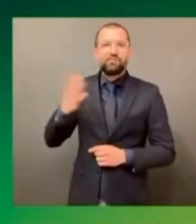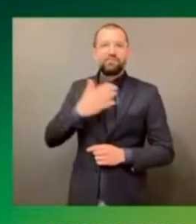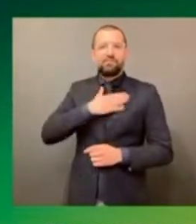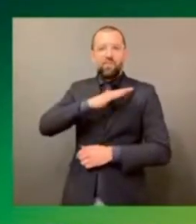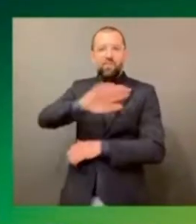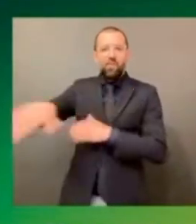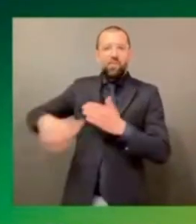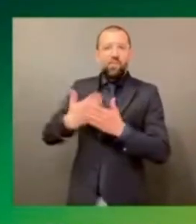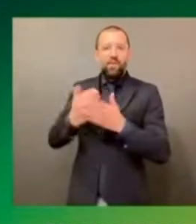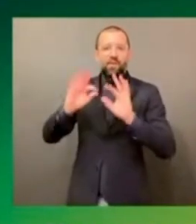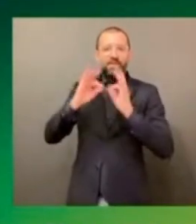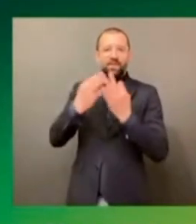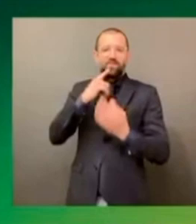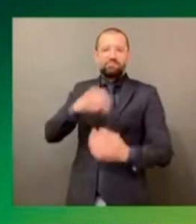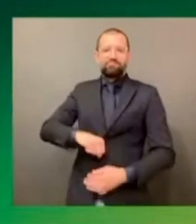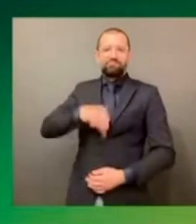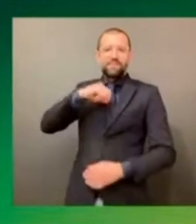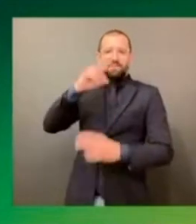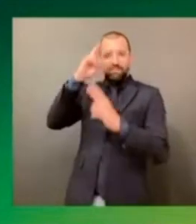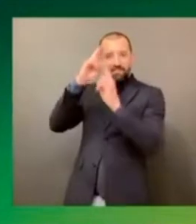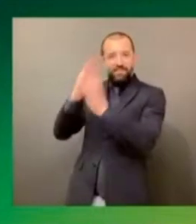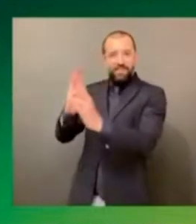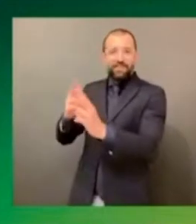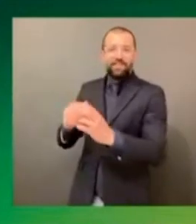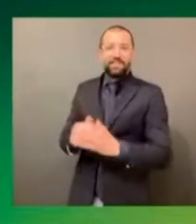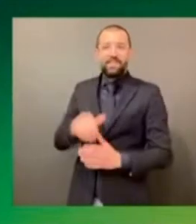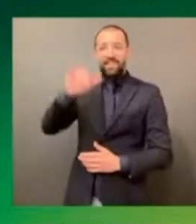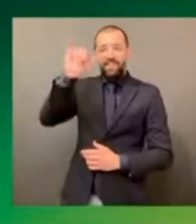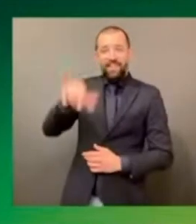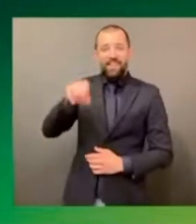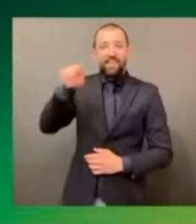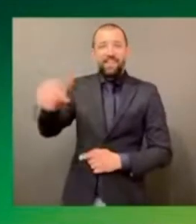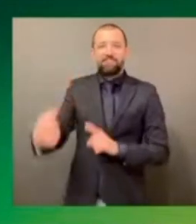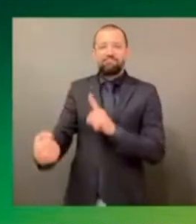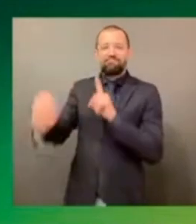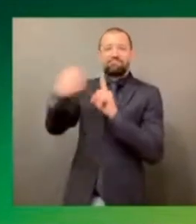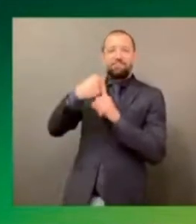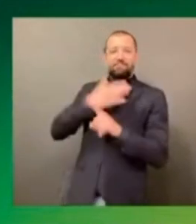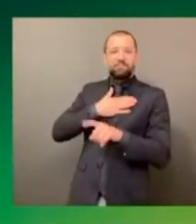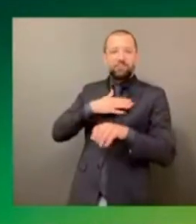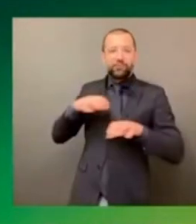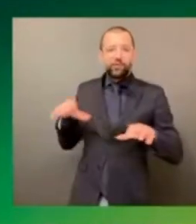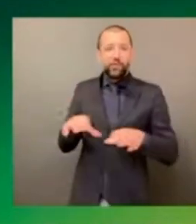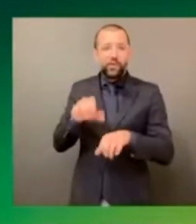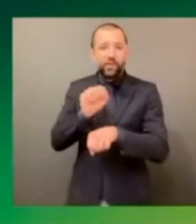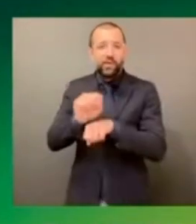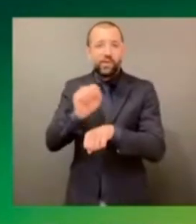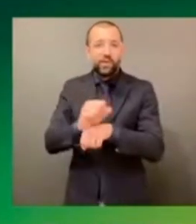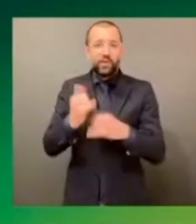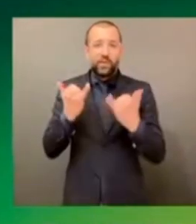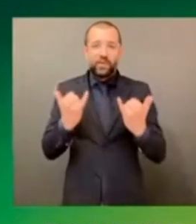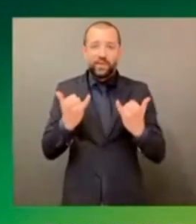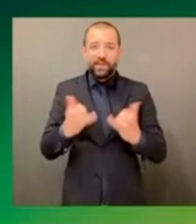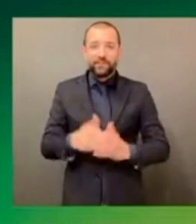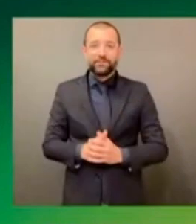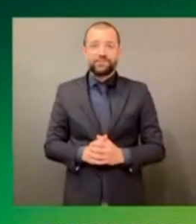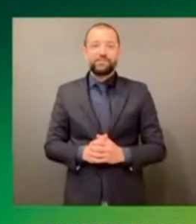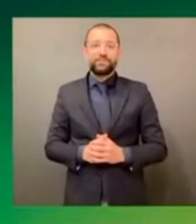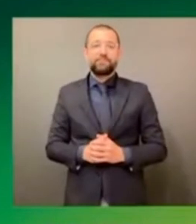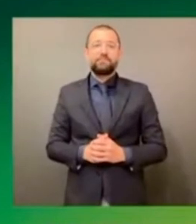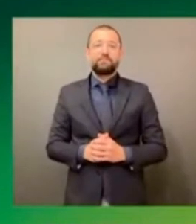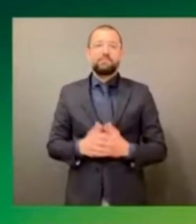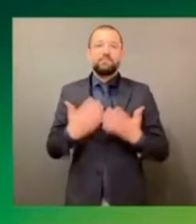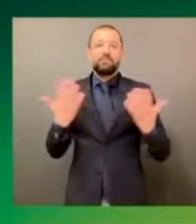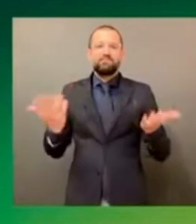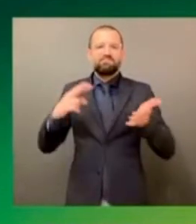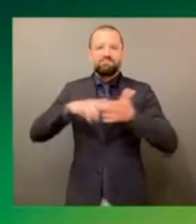to animate my work today. So then, what does it mean that the